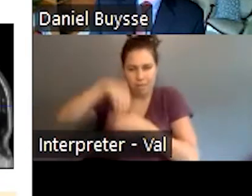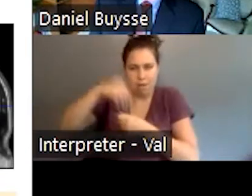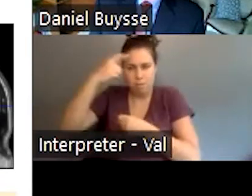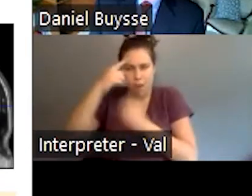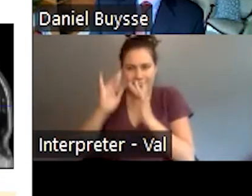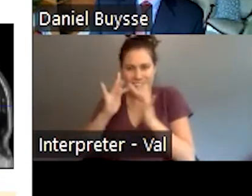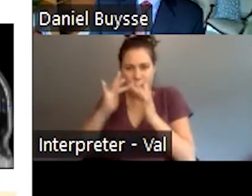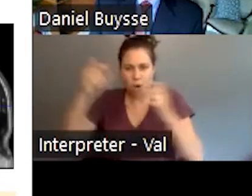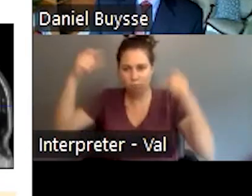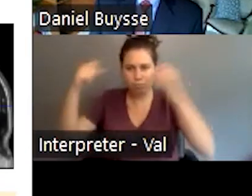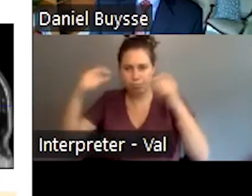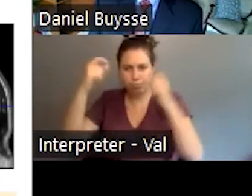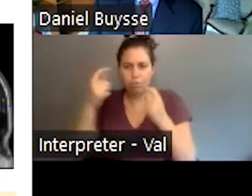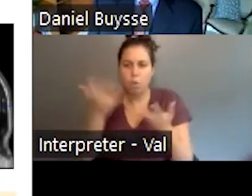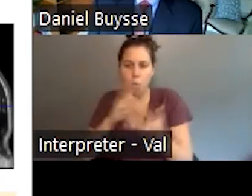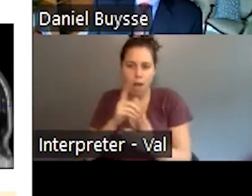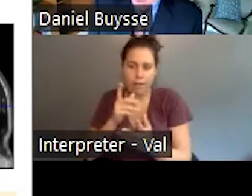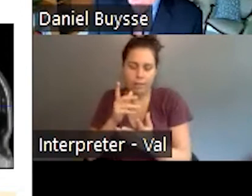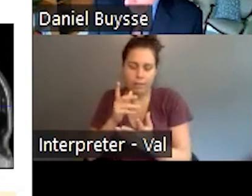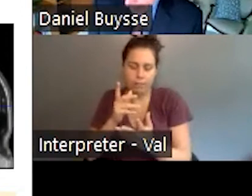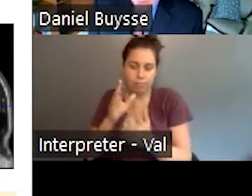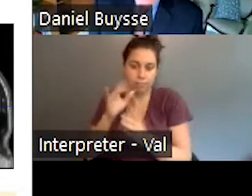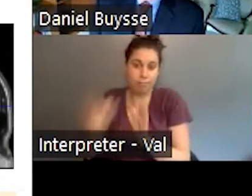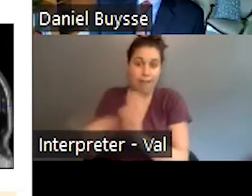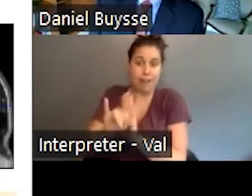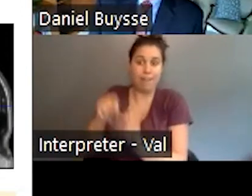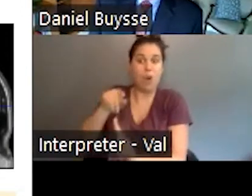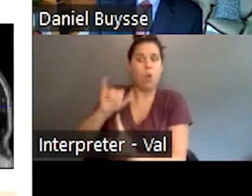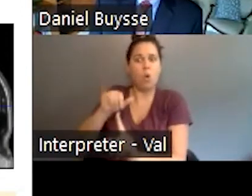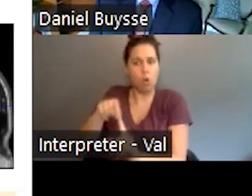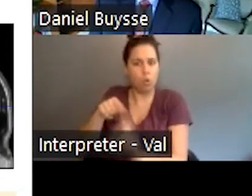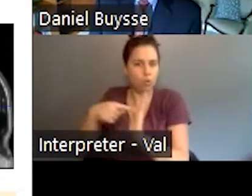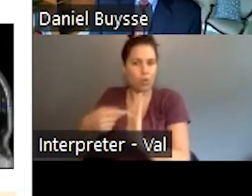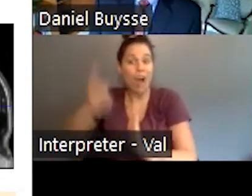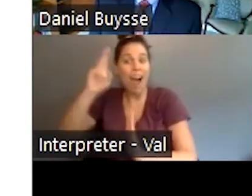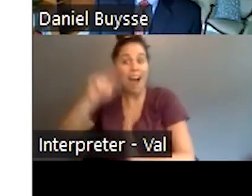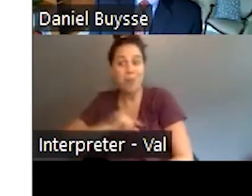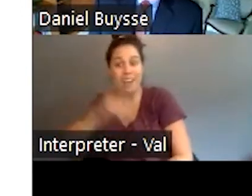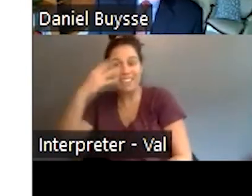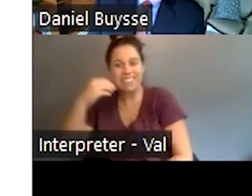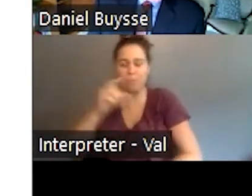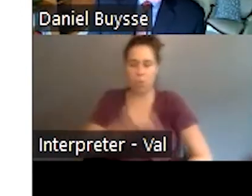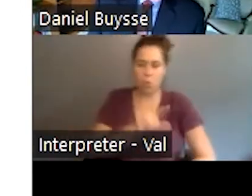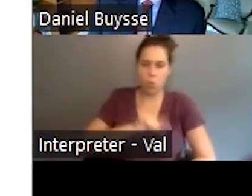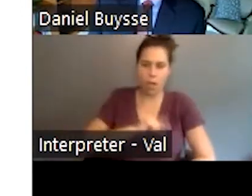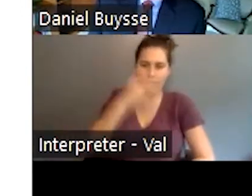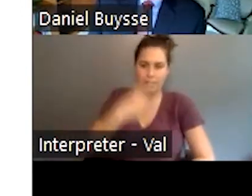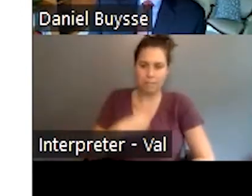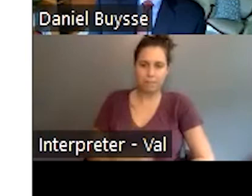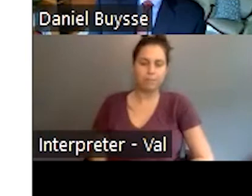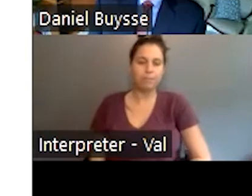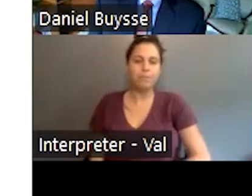networks that may be characteristics of high or low quality sleep. So if we think about